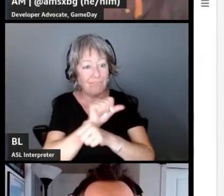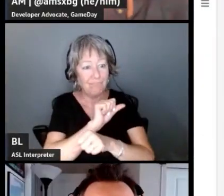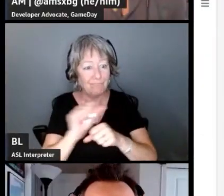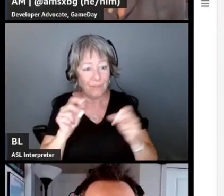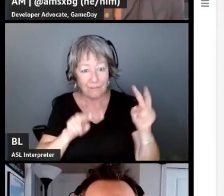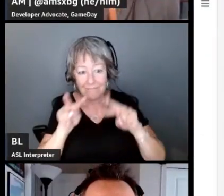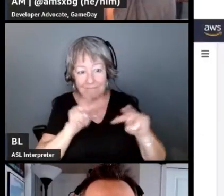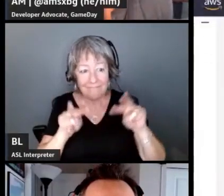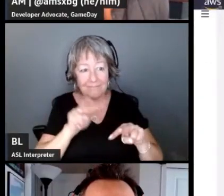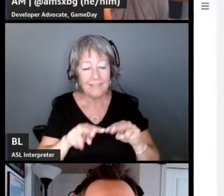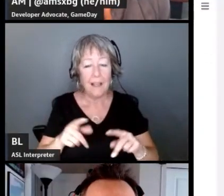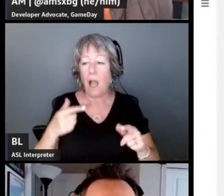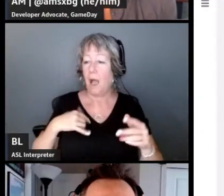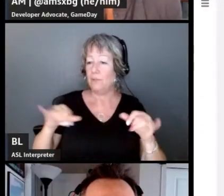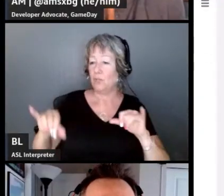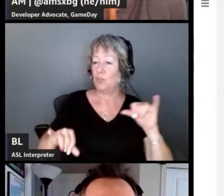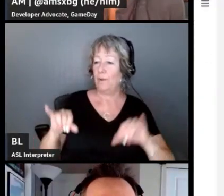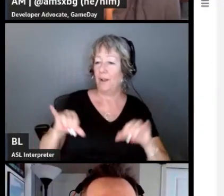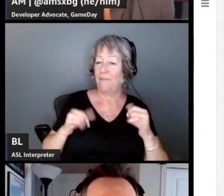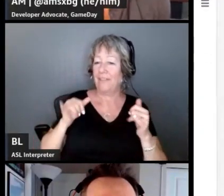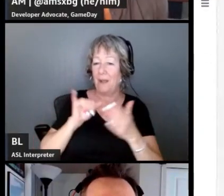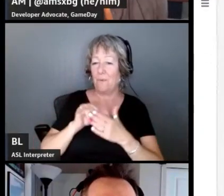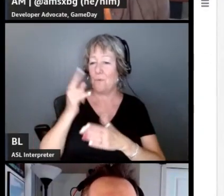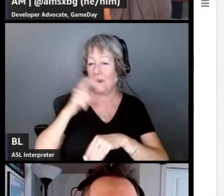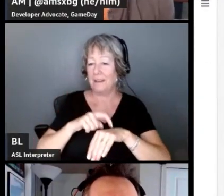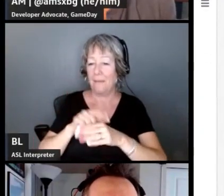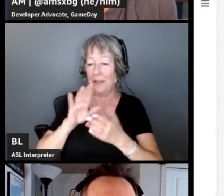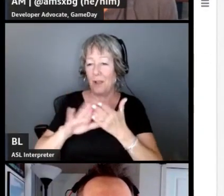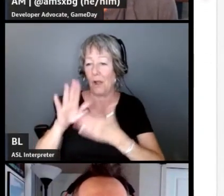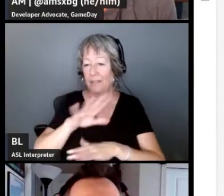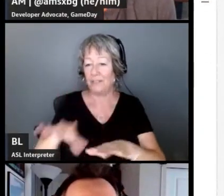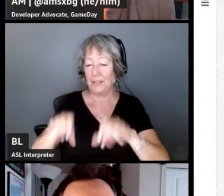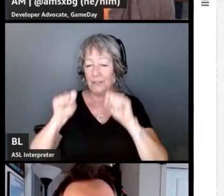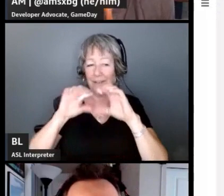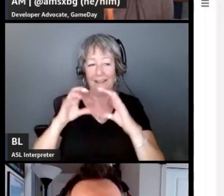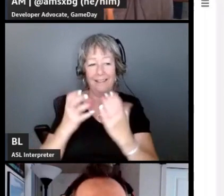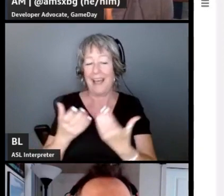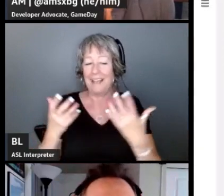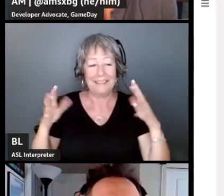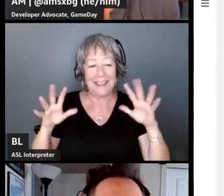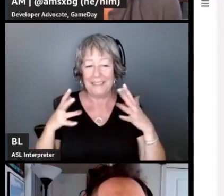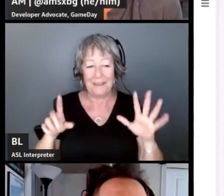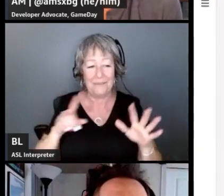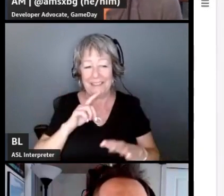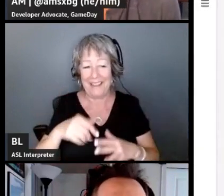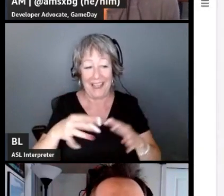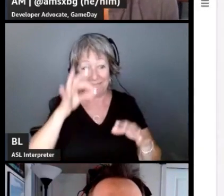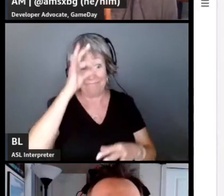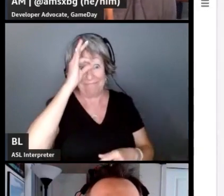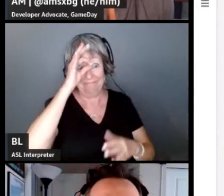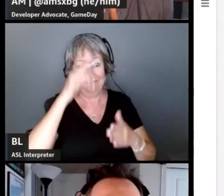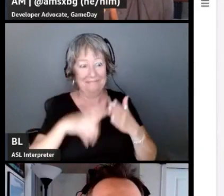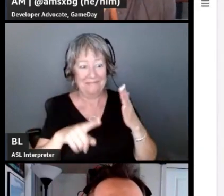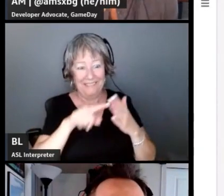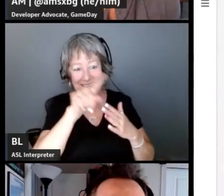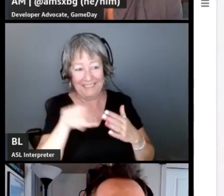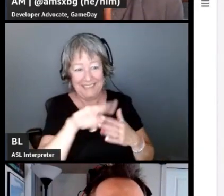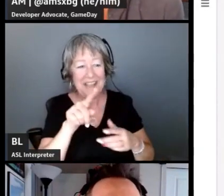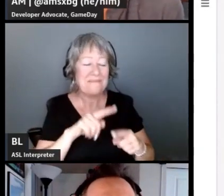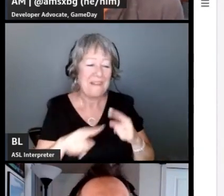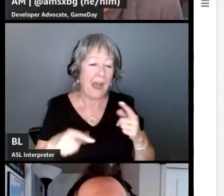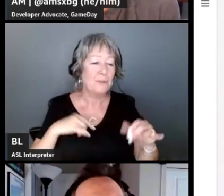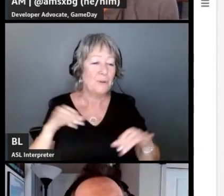I'm just showing off that I took a class once in college called discrete mathematics. I couldn't tell you anything about it, but I know